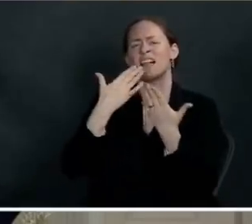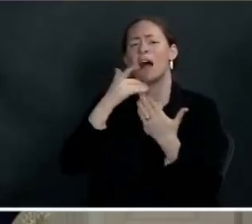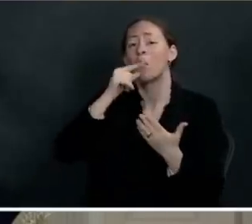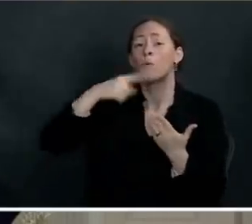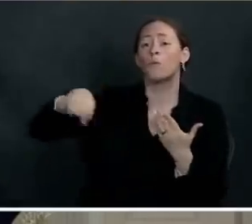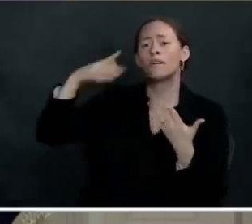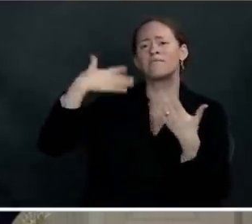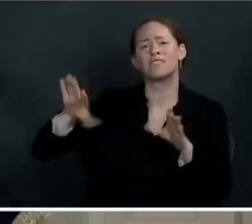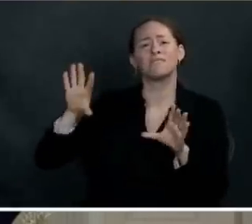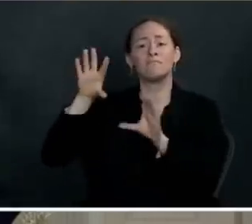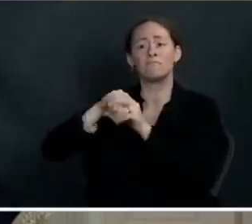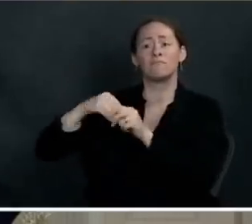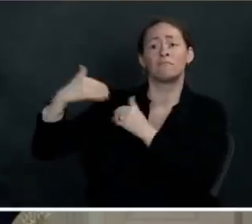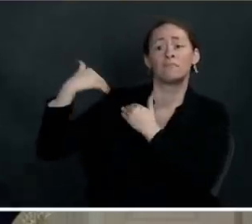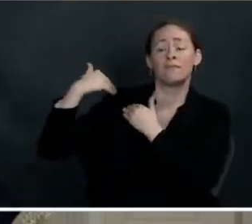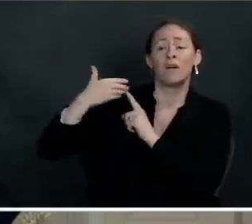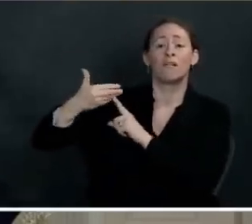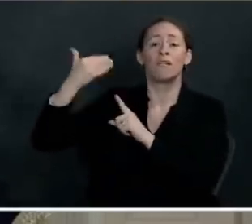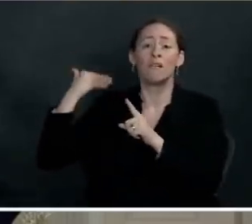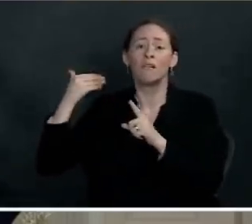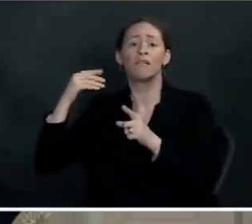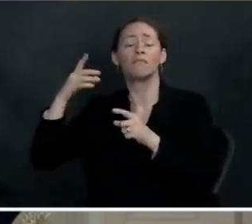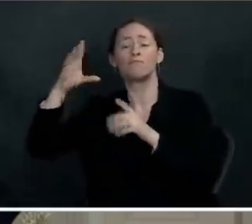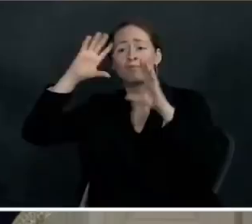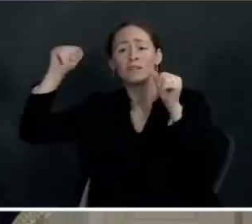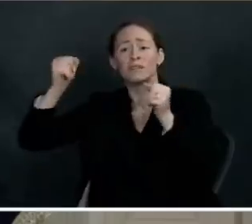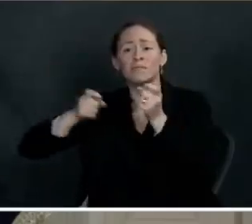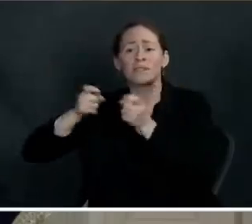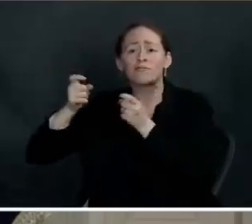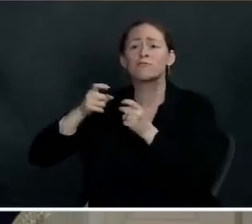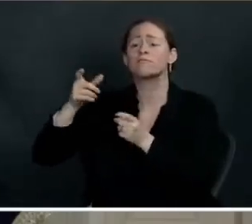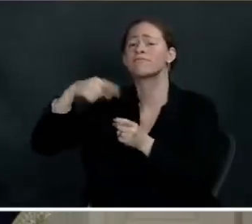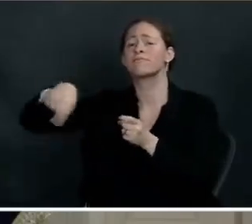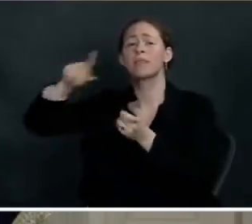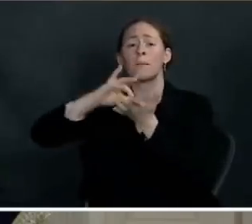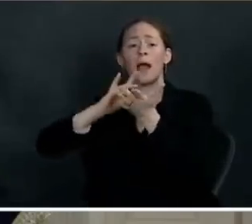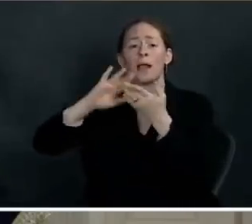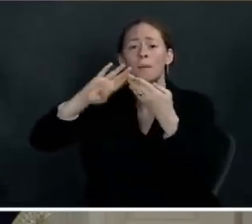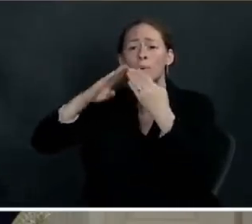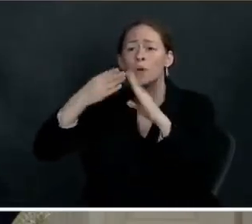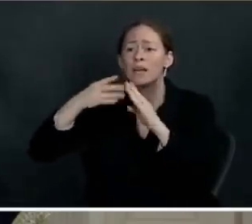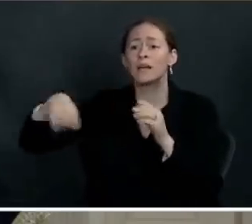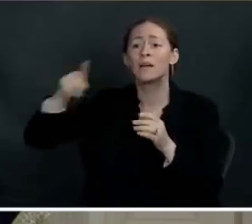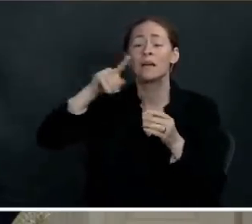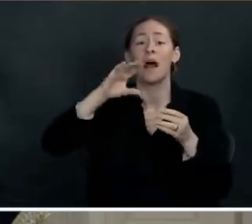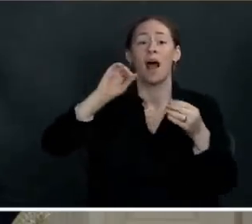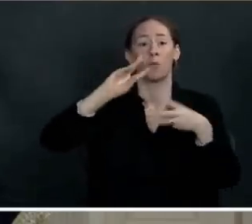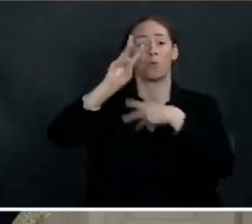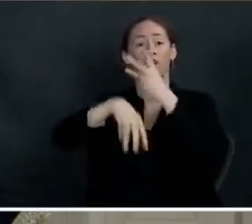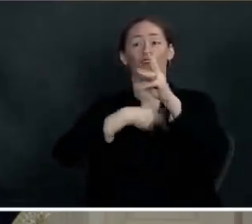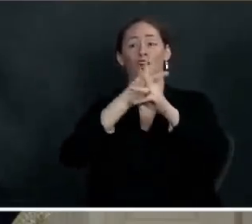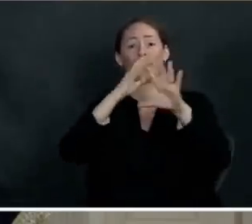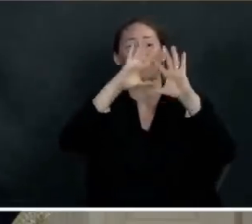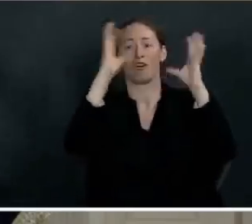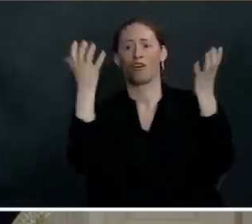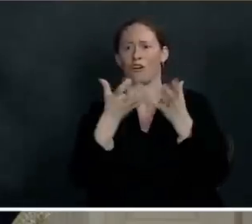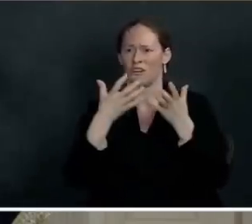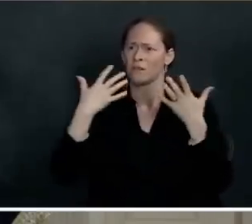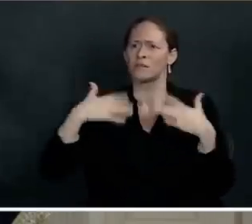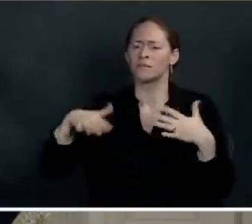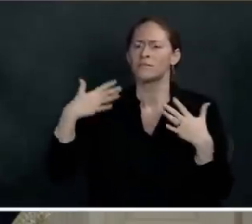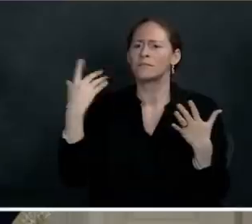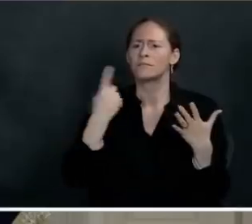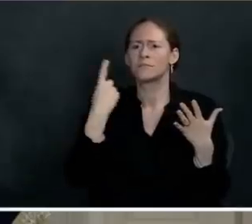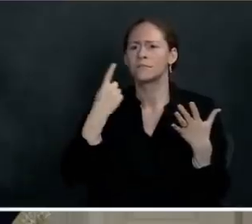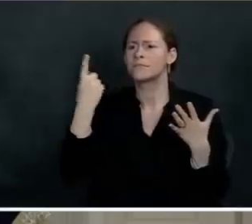administration and the science community and the medical sphere for getting the program. I didn't do it, I promise.